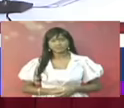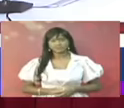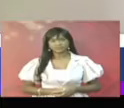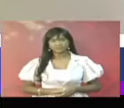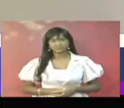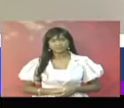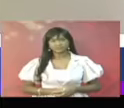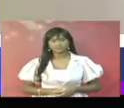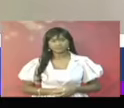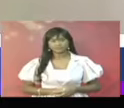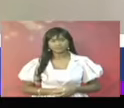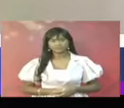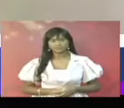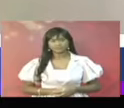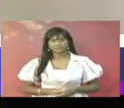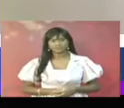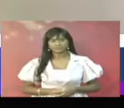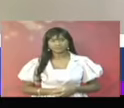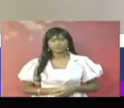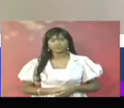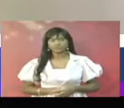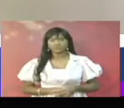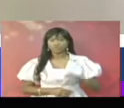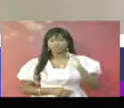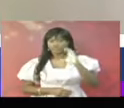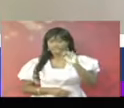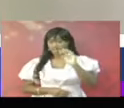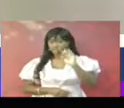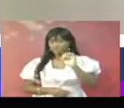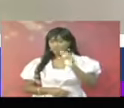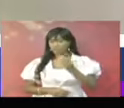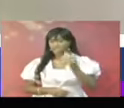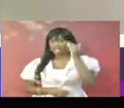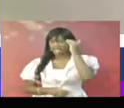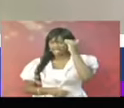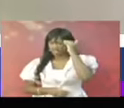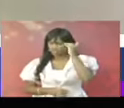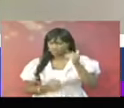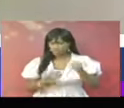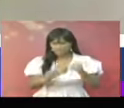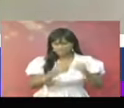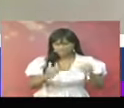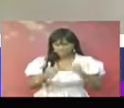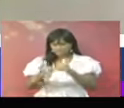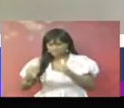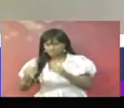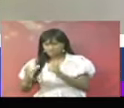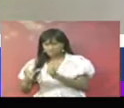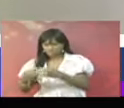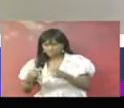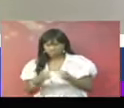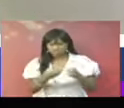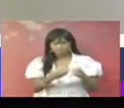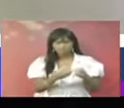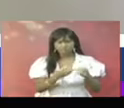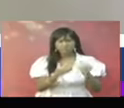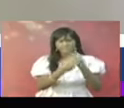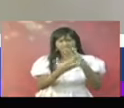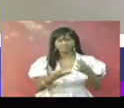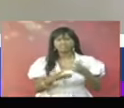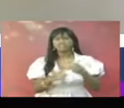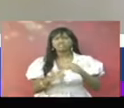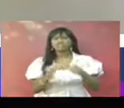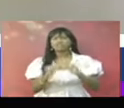Okay, hi, Alicia Boucher from TV6 again. CMO, I know we were disaggregating data in terms of COVID-19